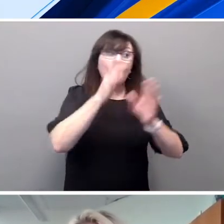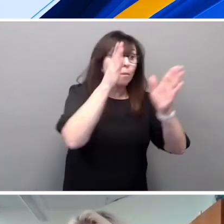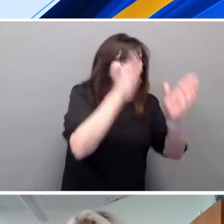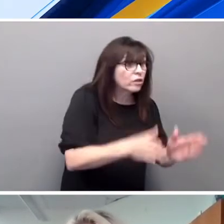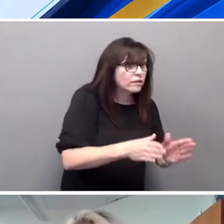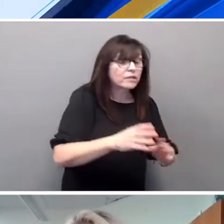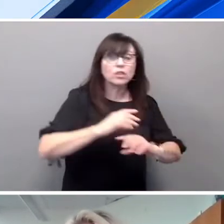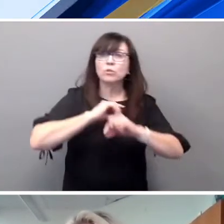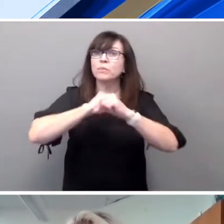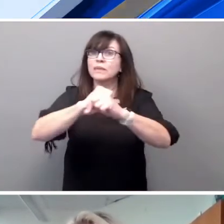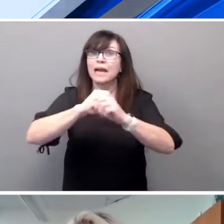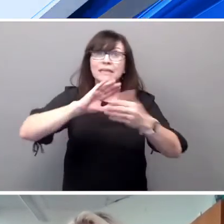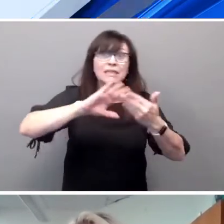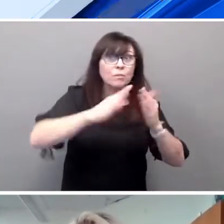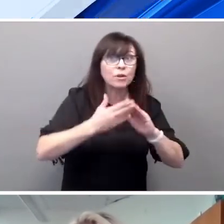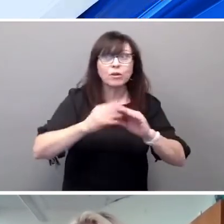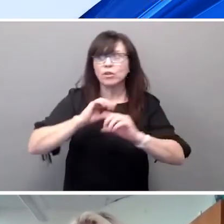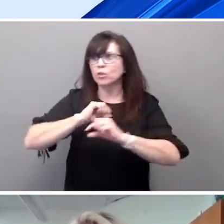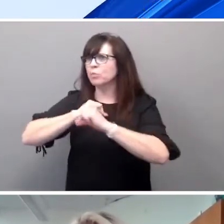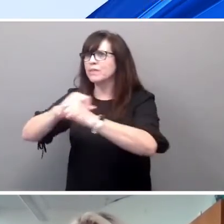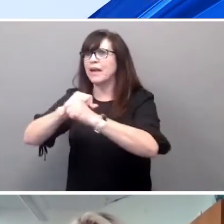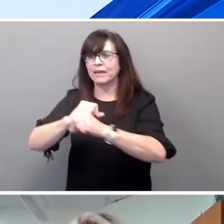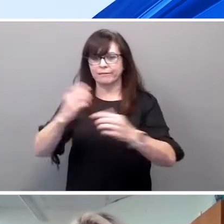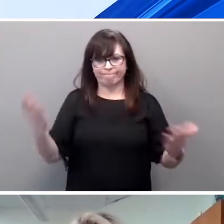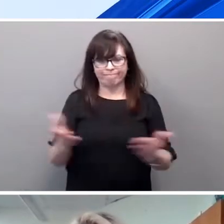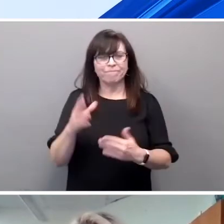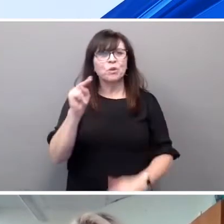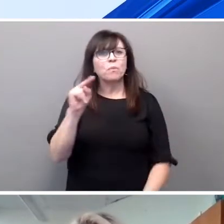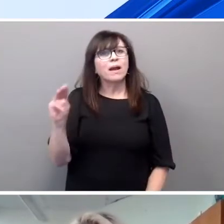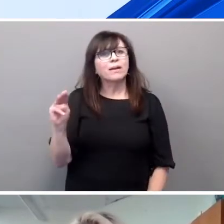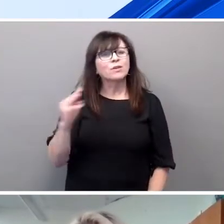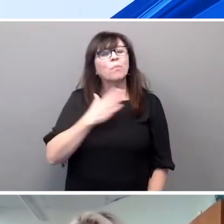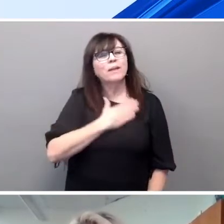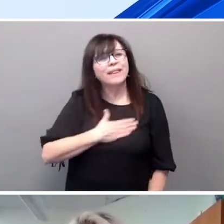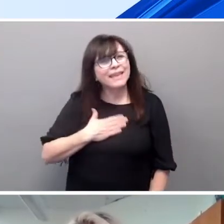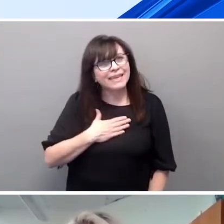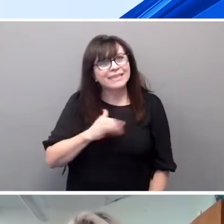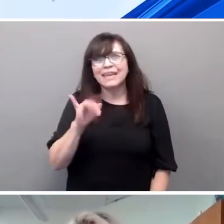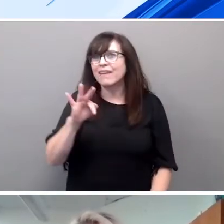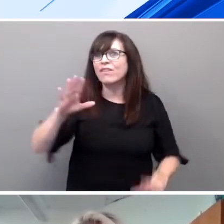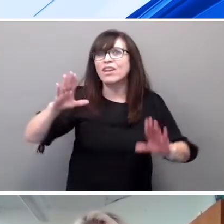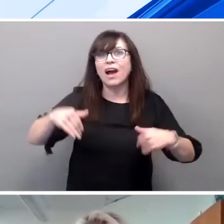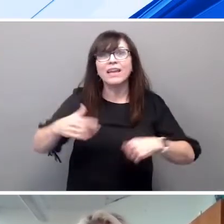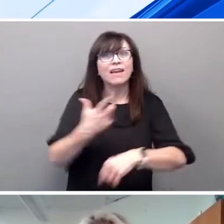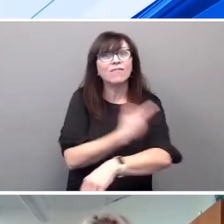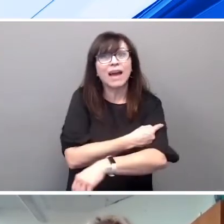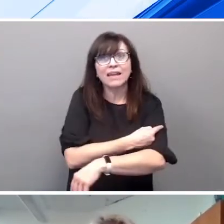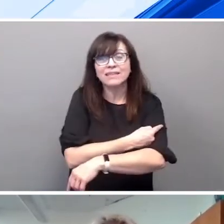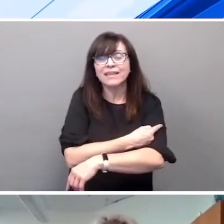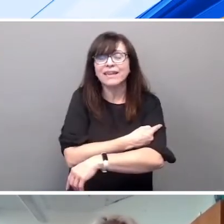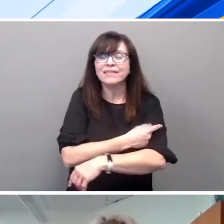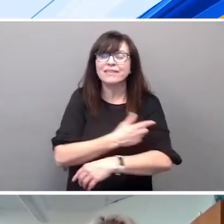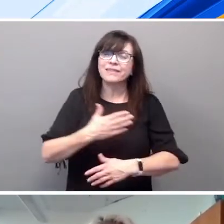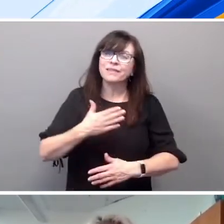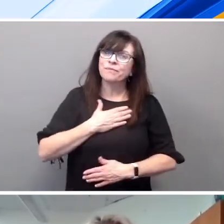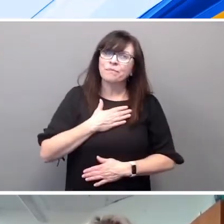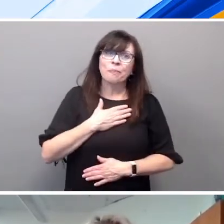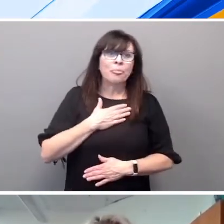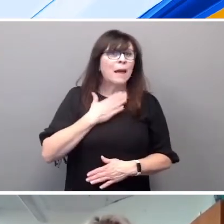protect a community, to protect New Mexico. So please, if you're unvaccinated, please, I would say that